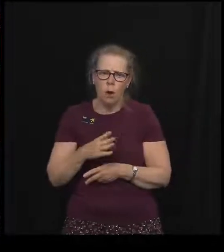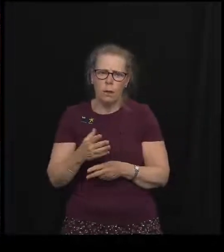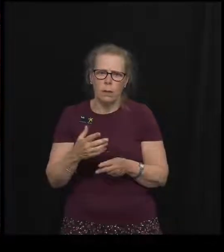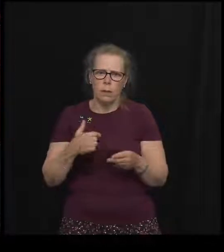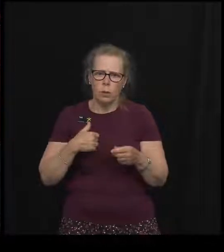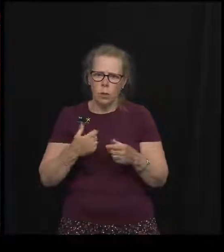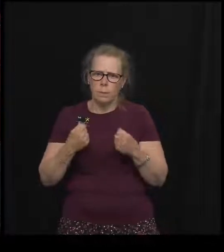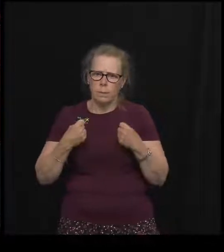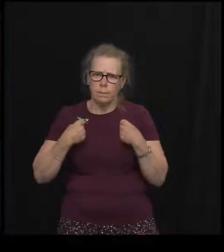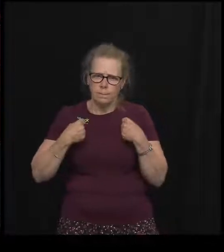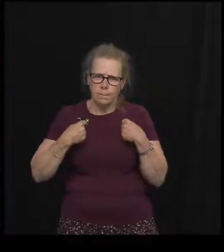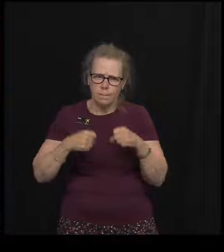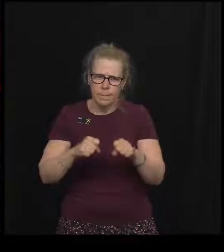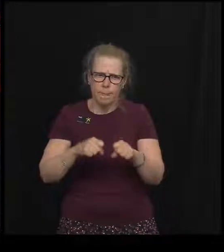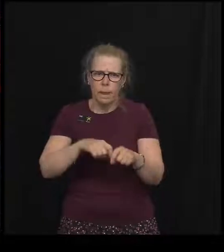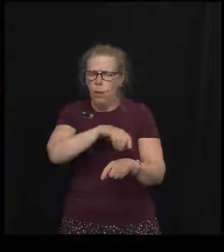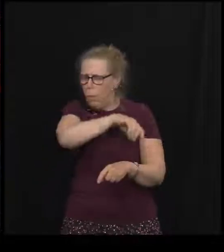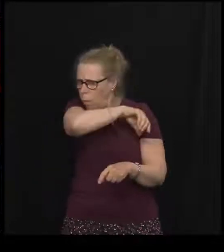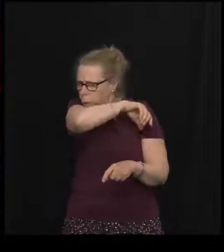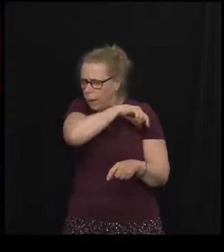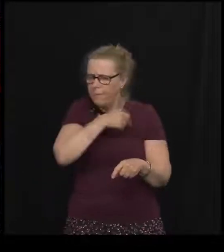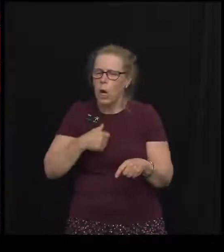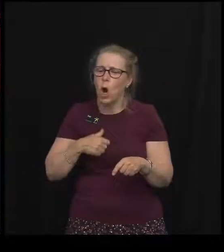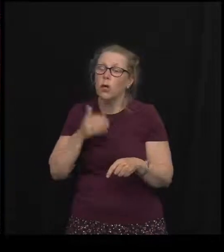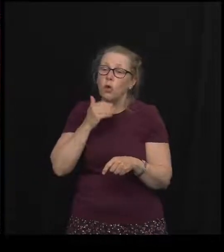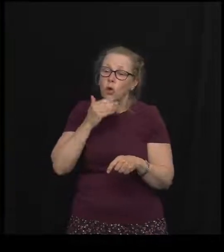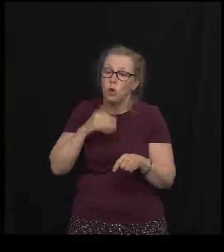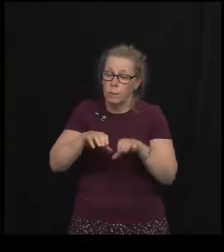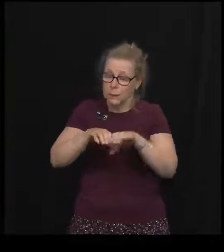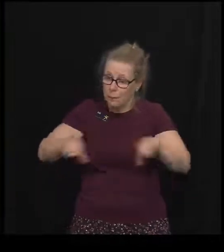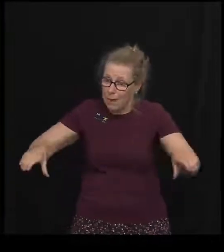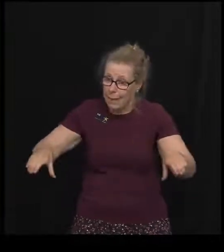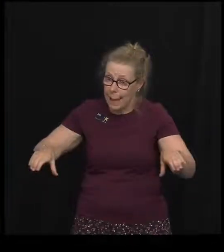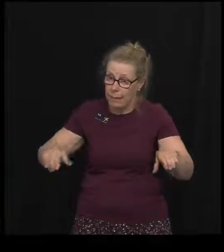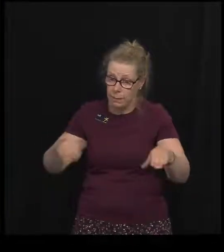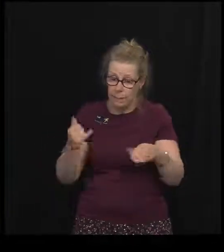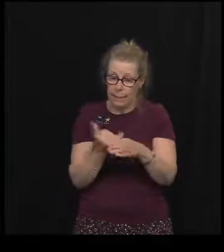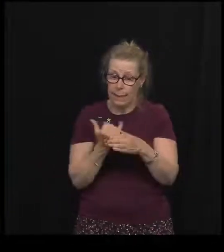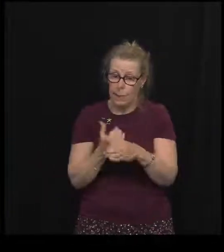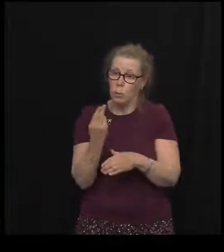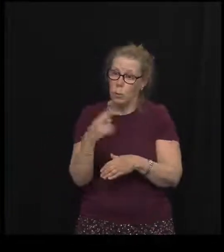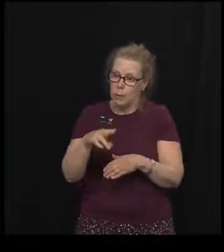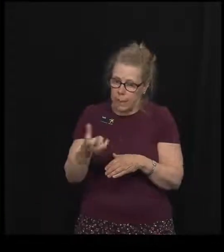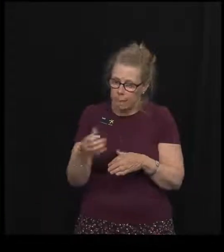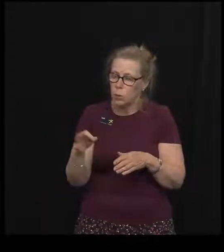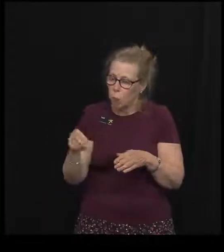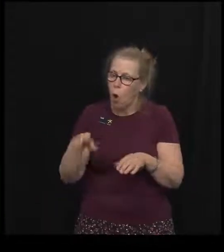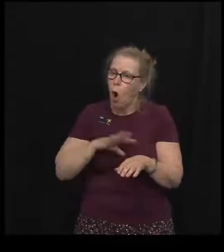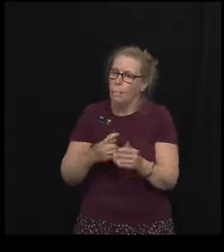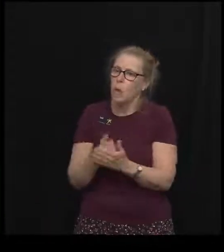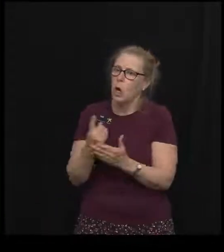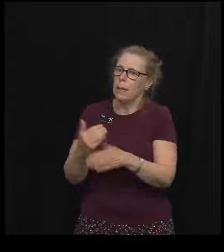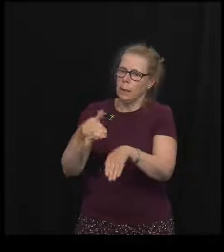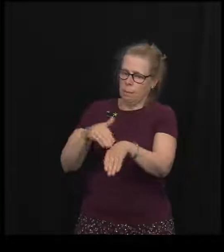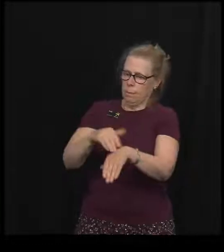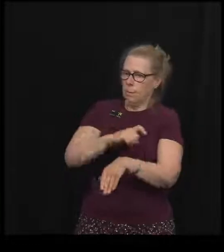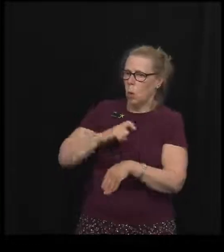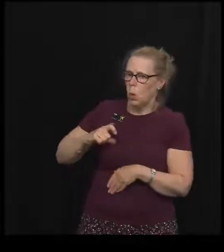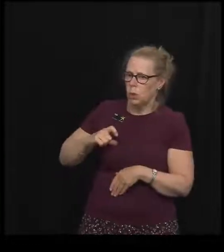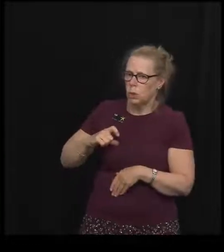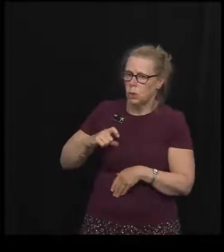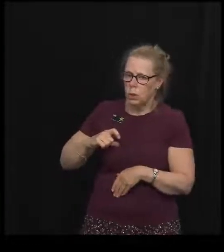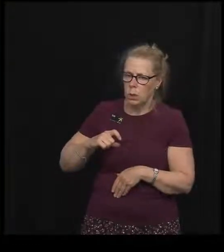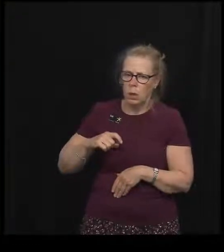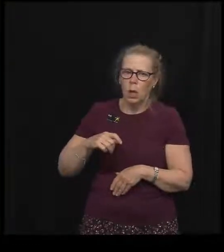can, as we know, can be very useful with the right people and the right tech, that we can get their voices. And I do think that if politicians or